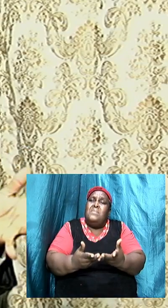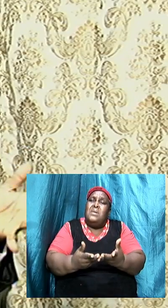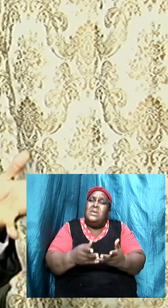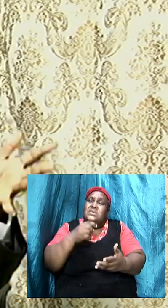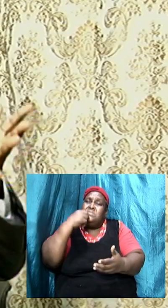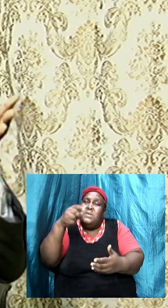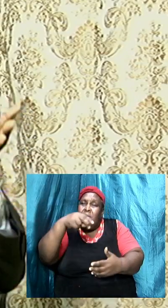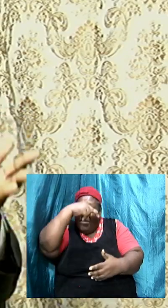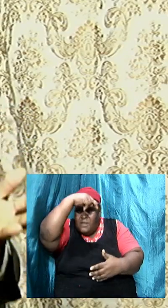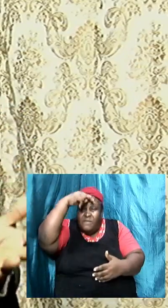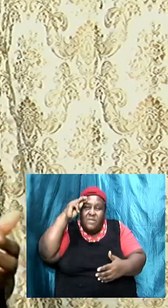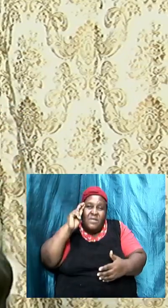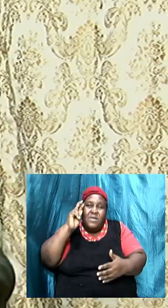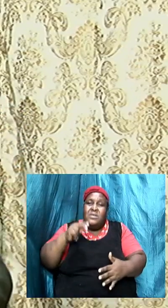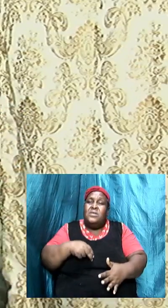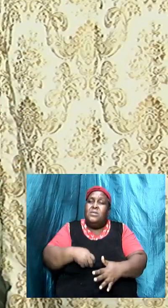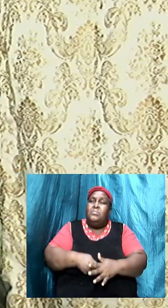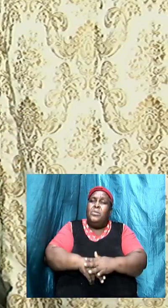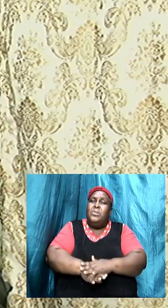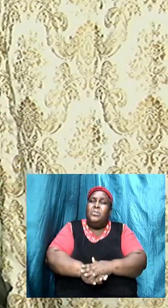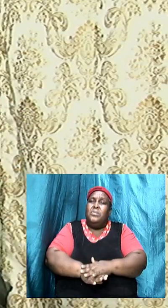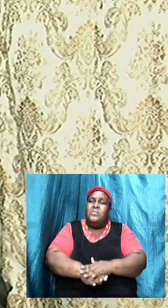birth, is that the Bible